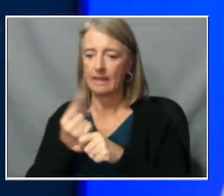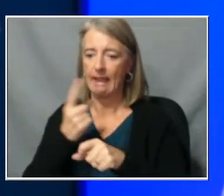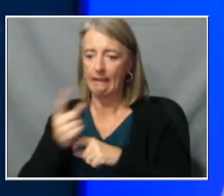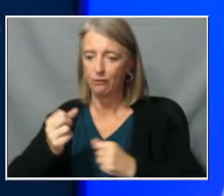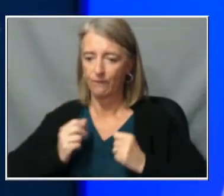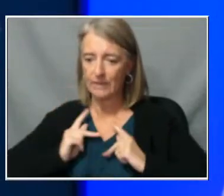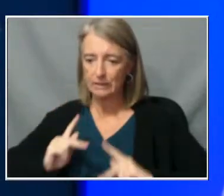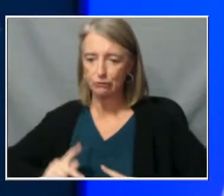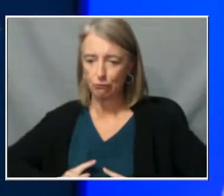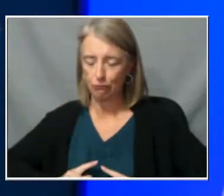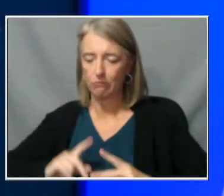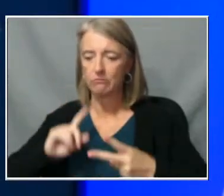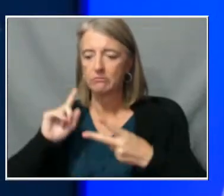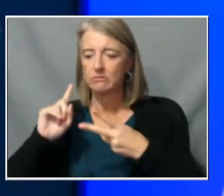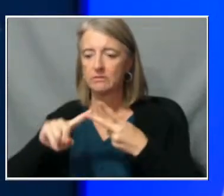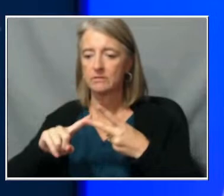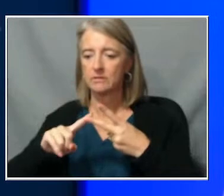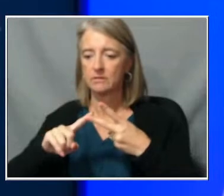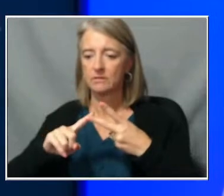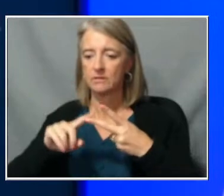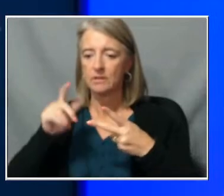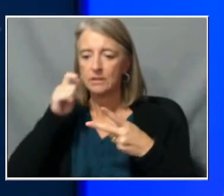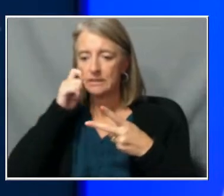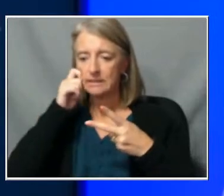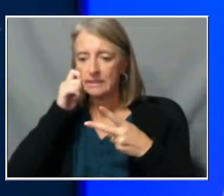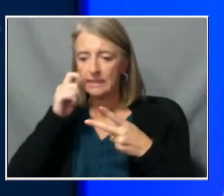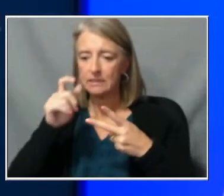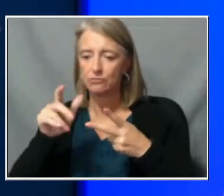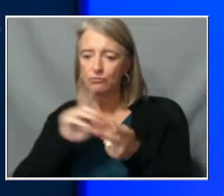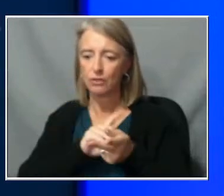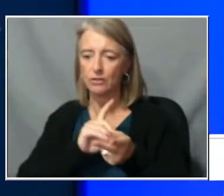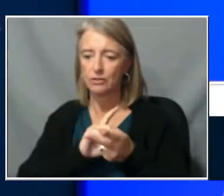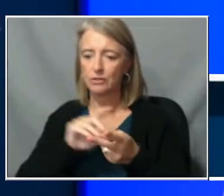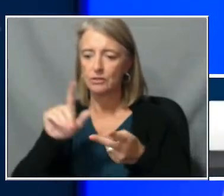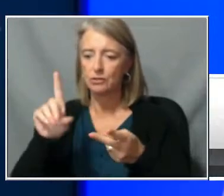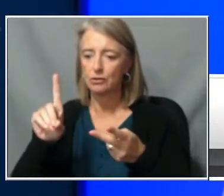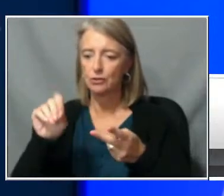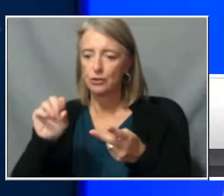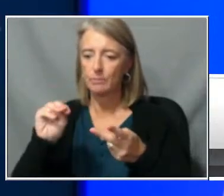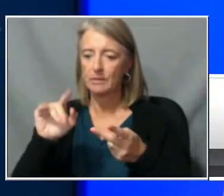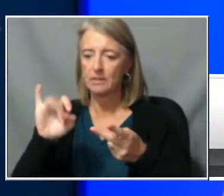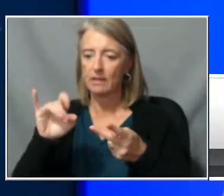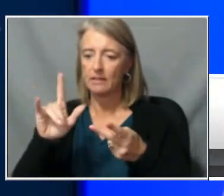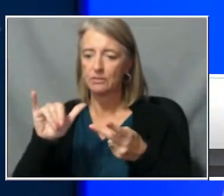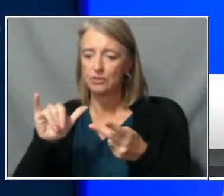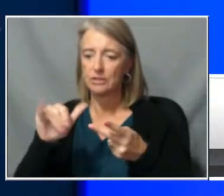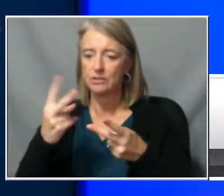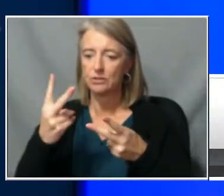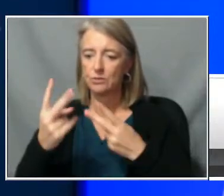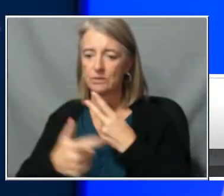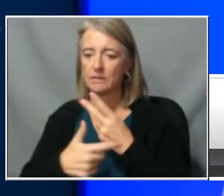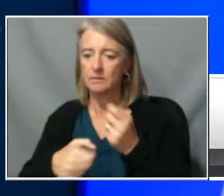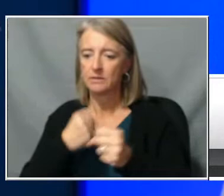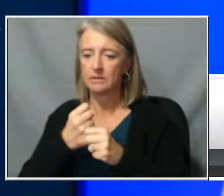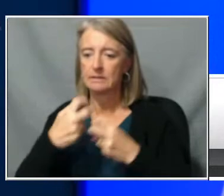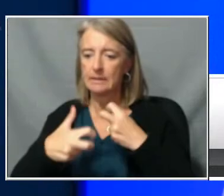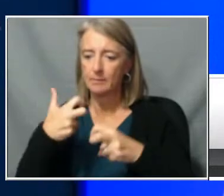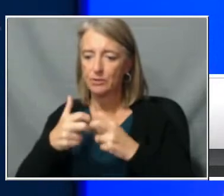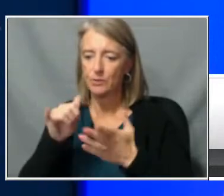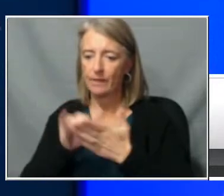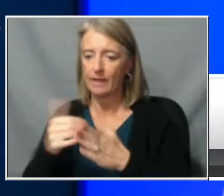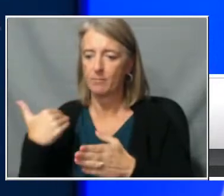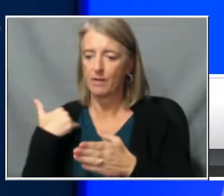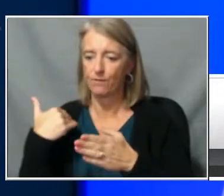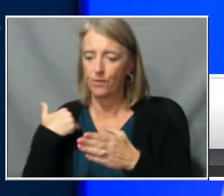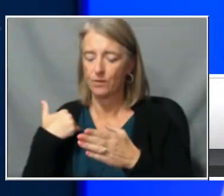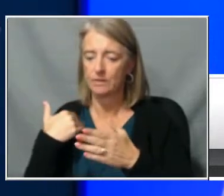and then I do go to the dermatologist twice a year because being out, and sometimes more often because I've had some issues with that. being out in the sun,